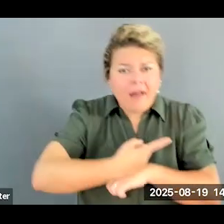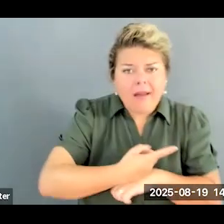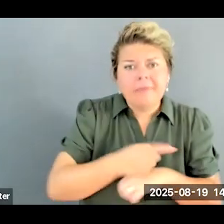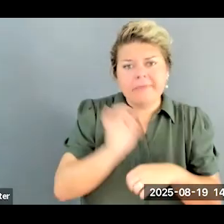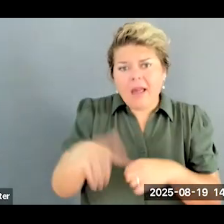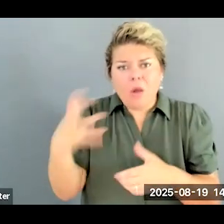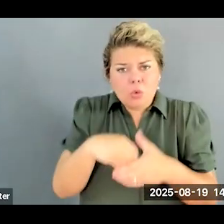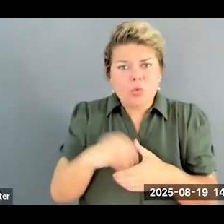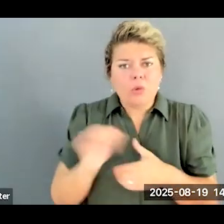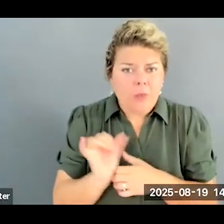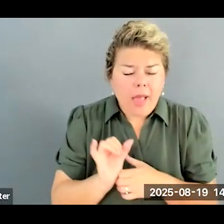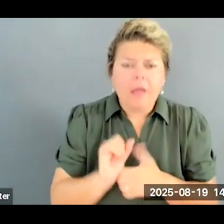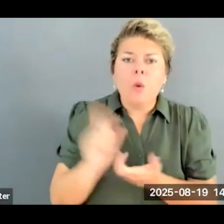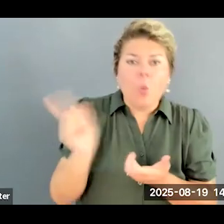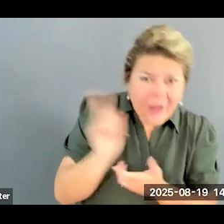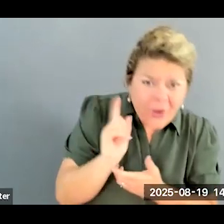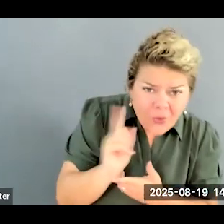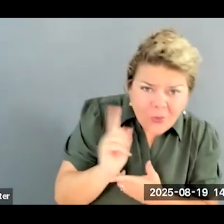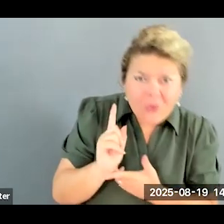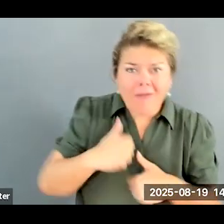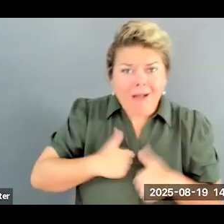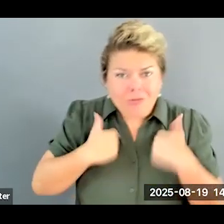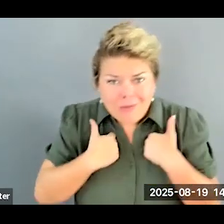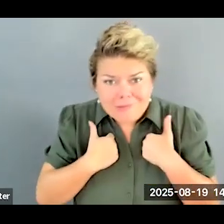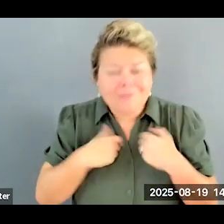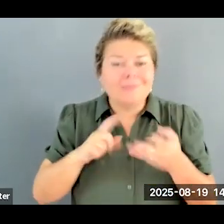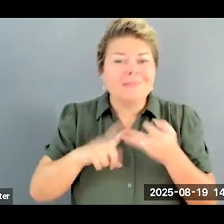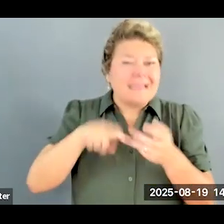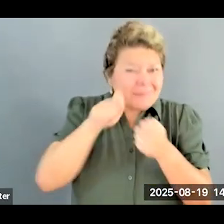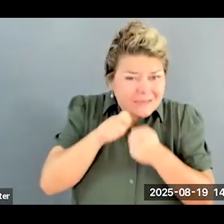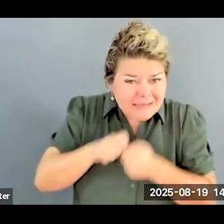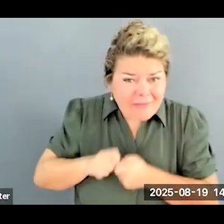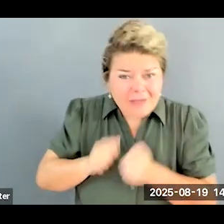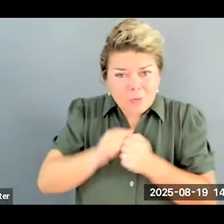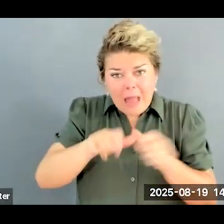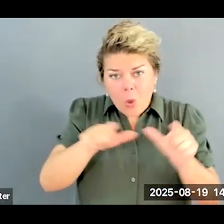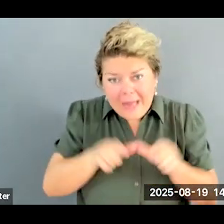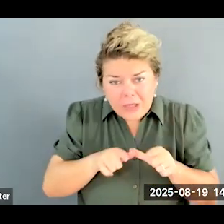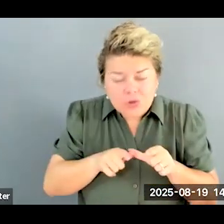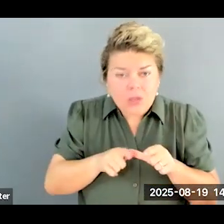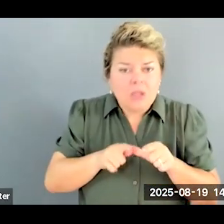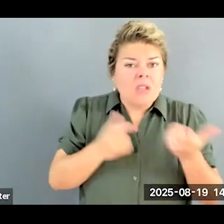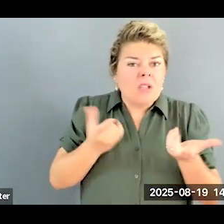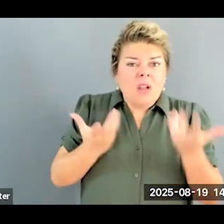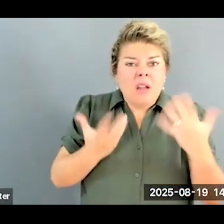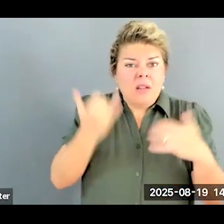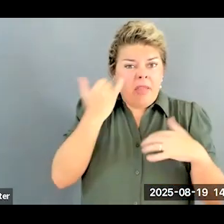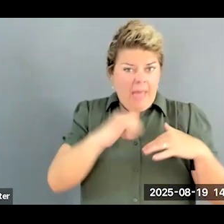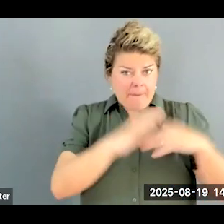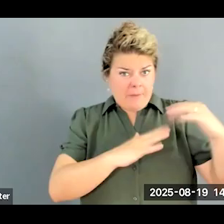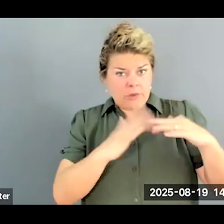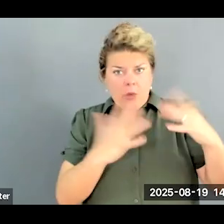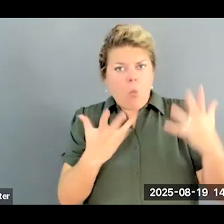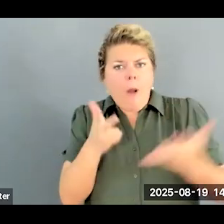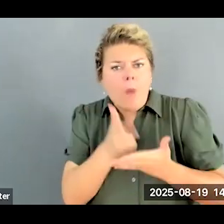event, where it's going to be held, specifications on that location, what parking might be available, what